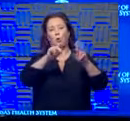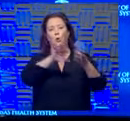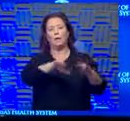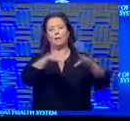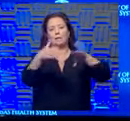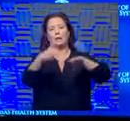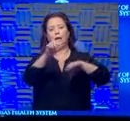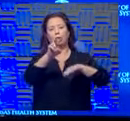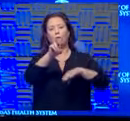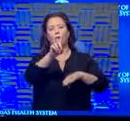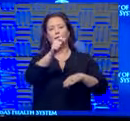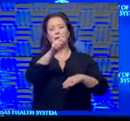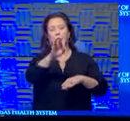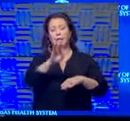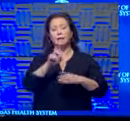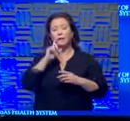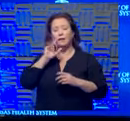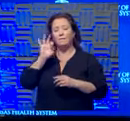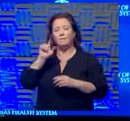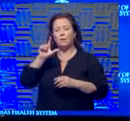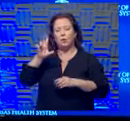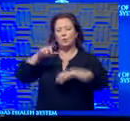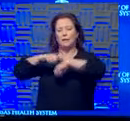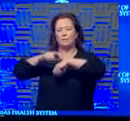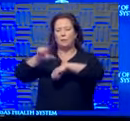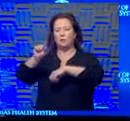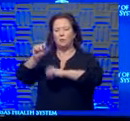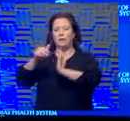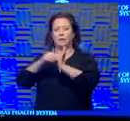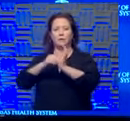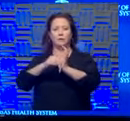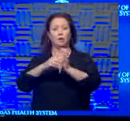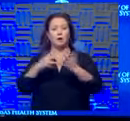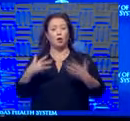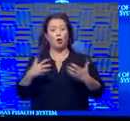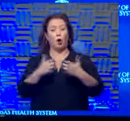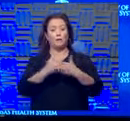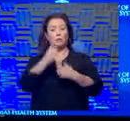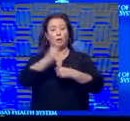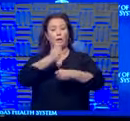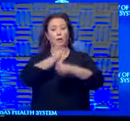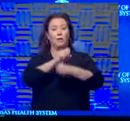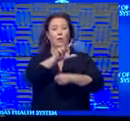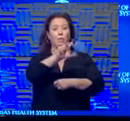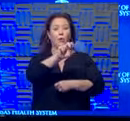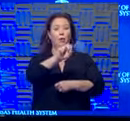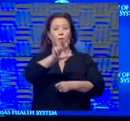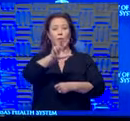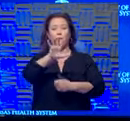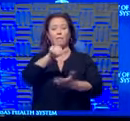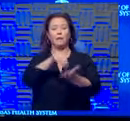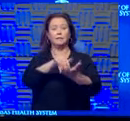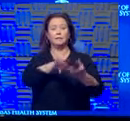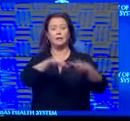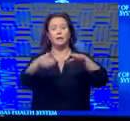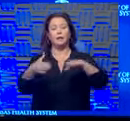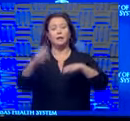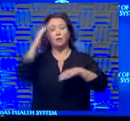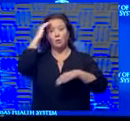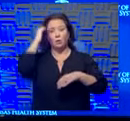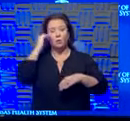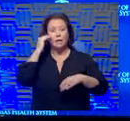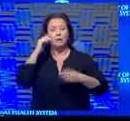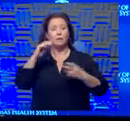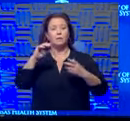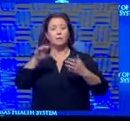flu season typically is around 20,000 or so. Auto accidents in a year is 30 to 35,000. The Korean War and the